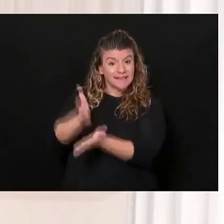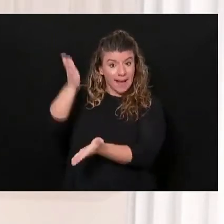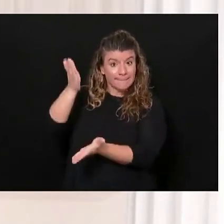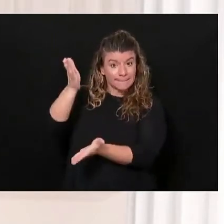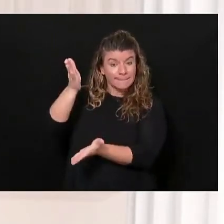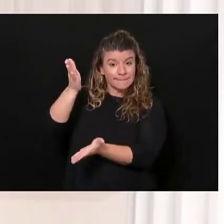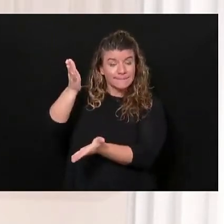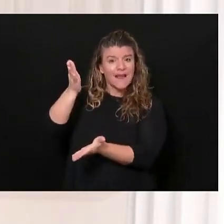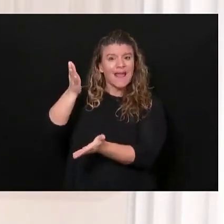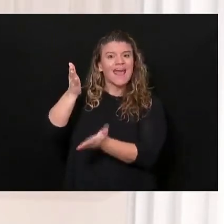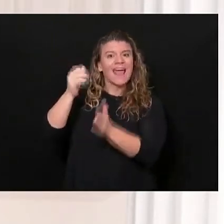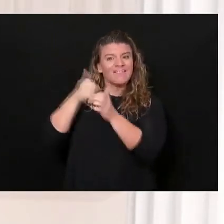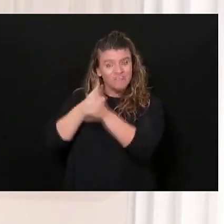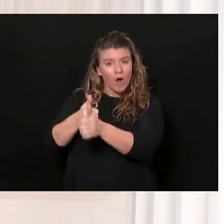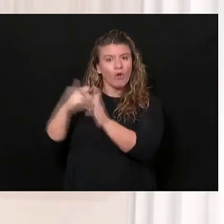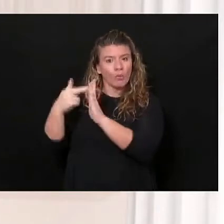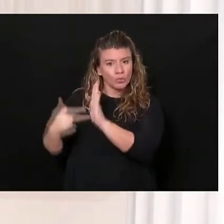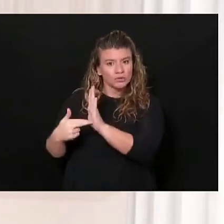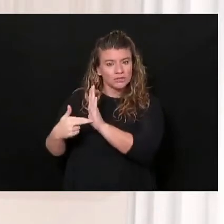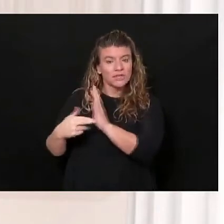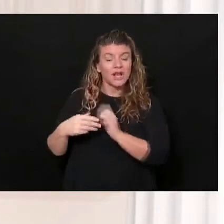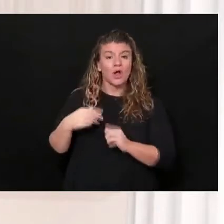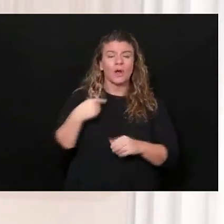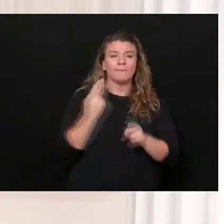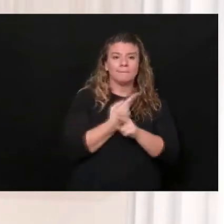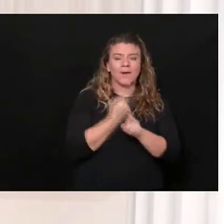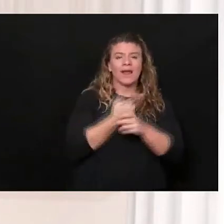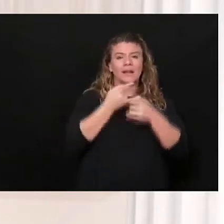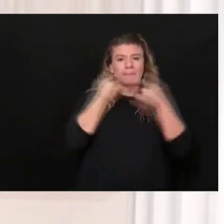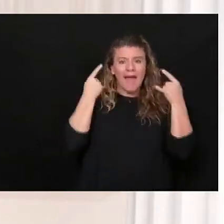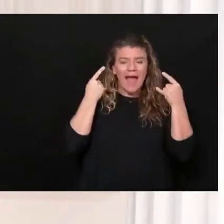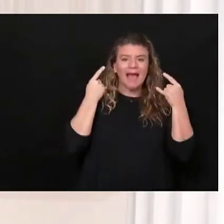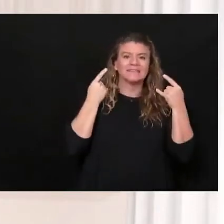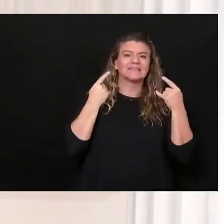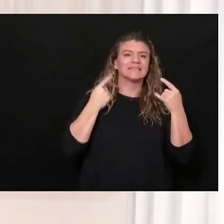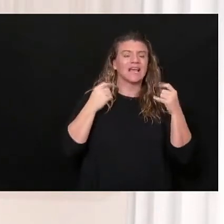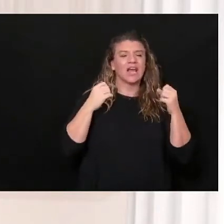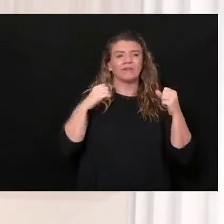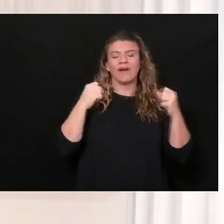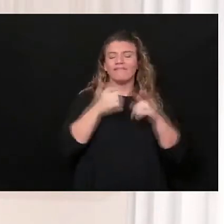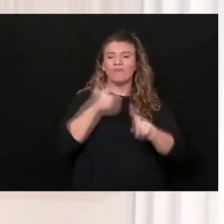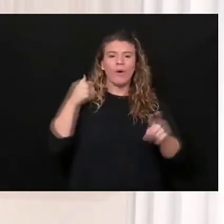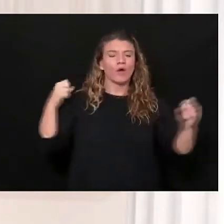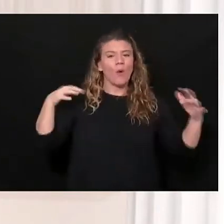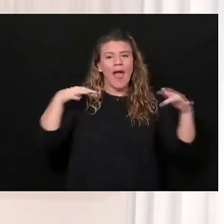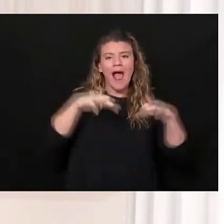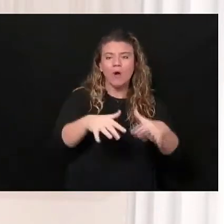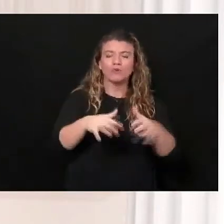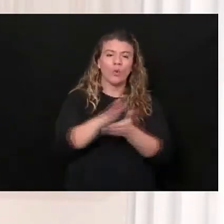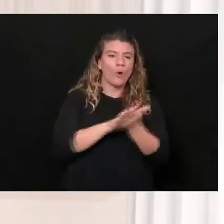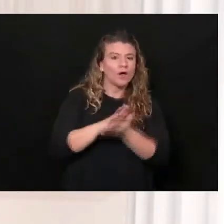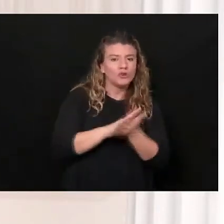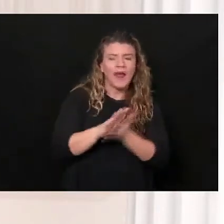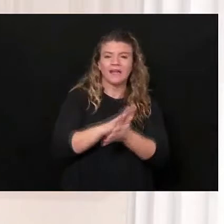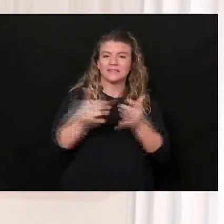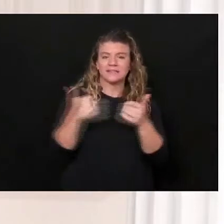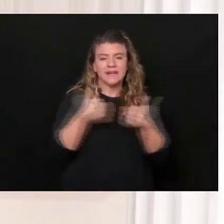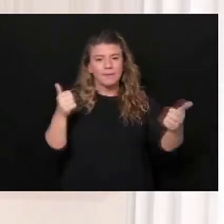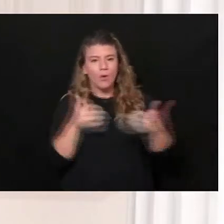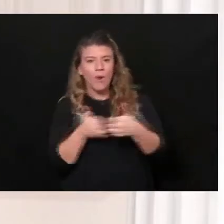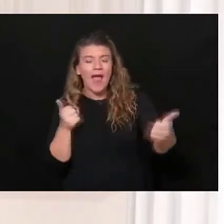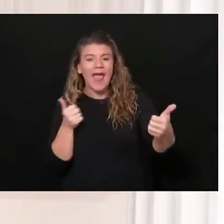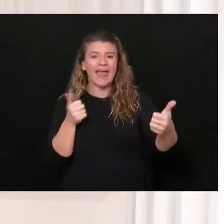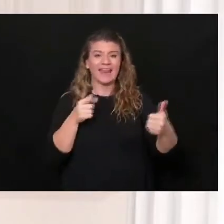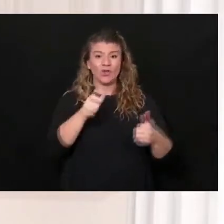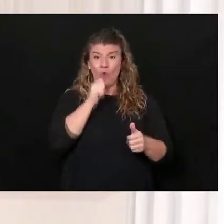physically distanced and avoiding the 3 C's, the crowds, closed indoor spaces, and close contacts of